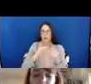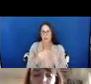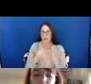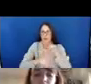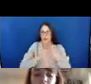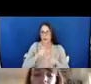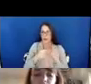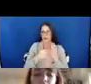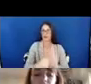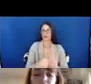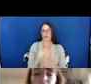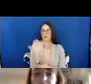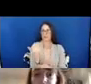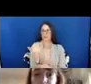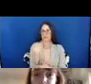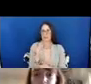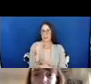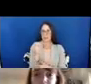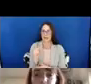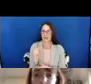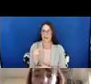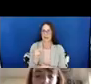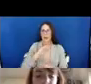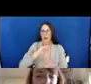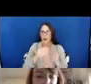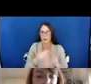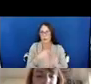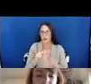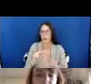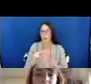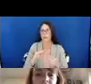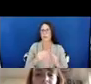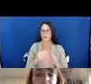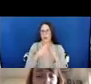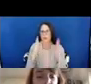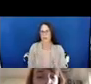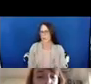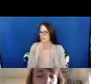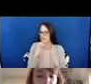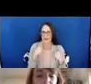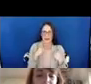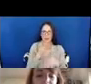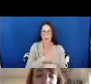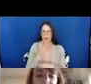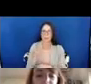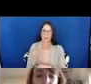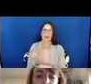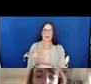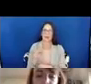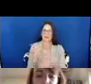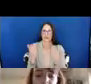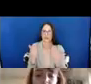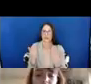million urban or metro households lack broadband service. Even where internet access is